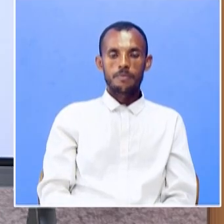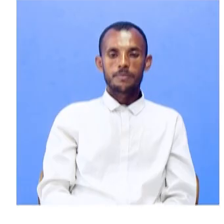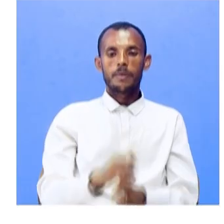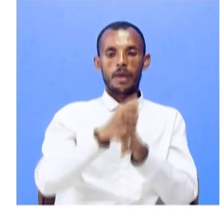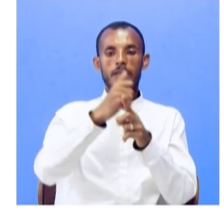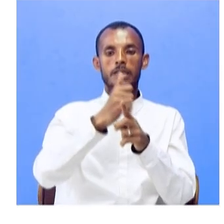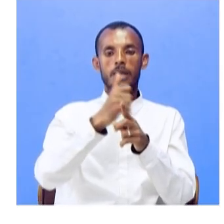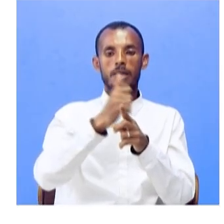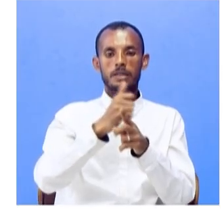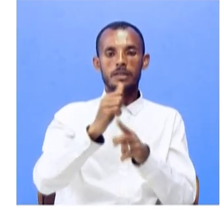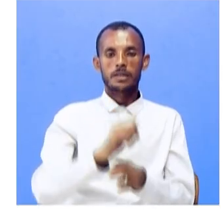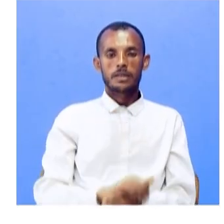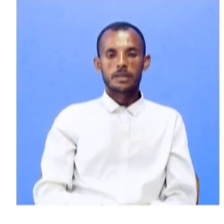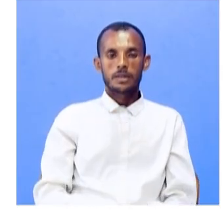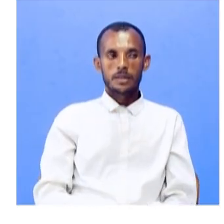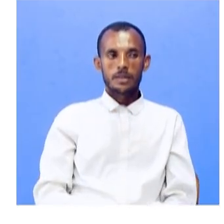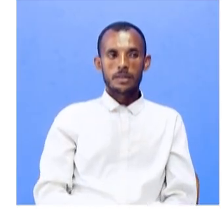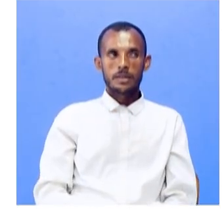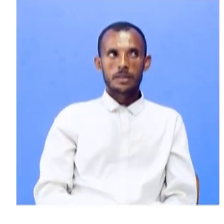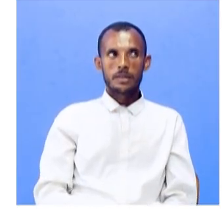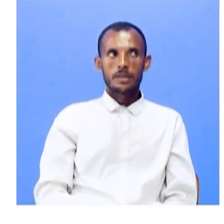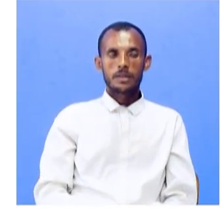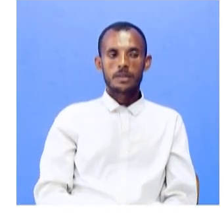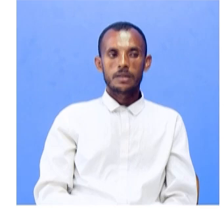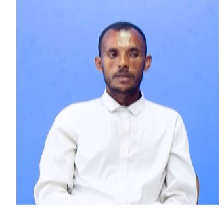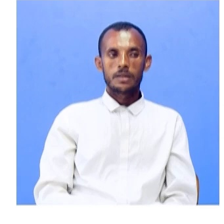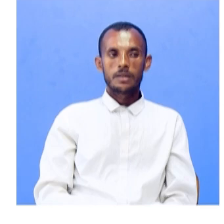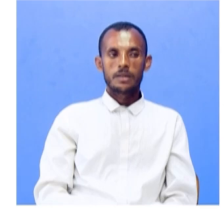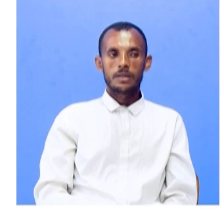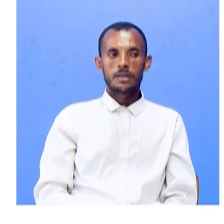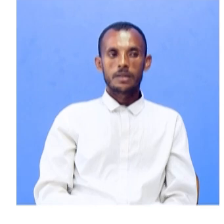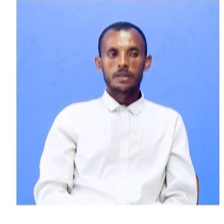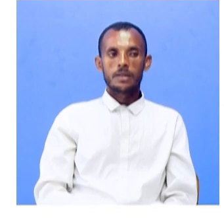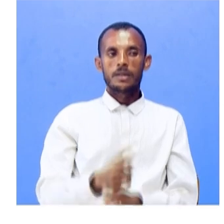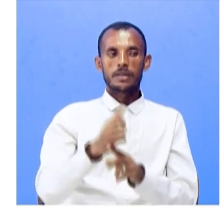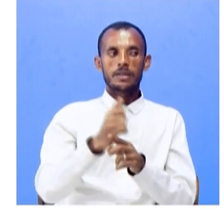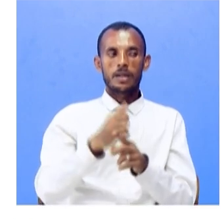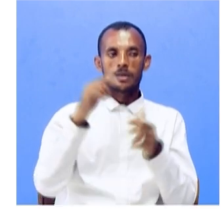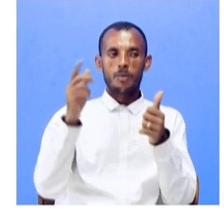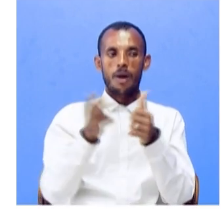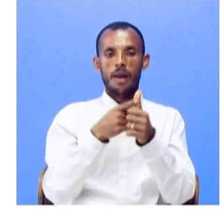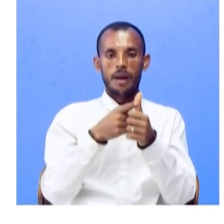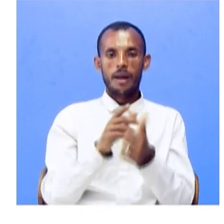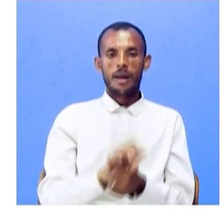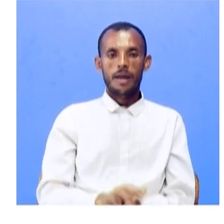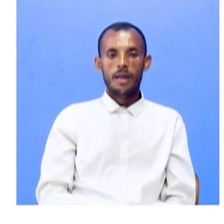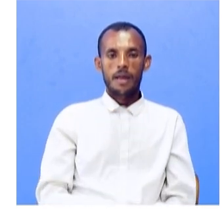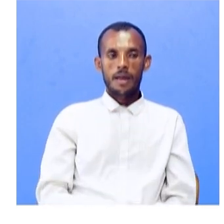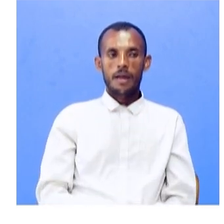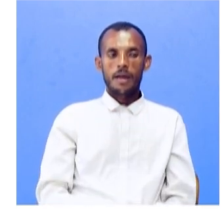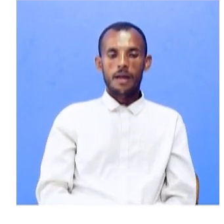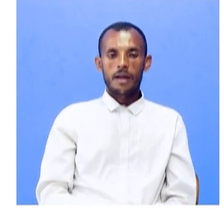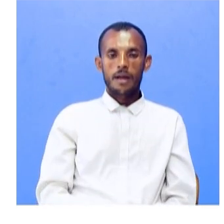Exercise 1.